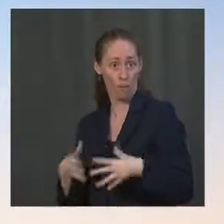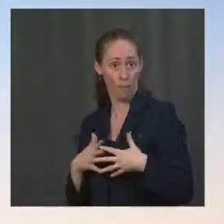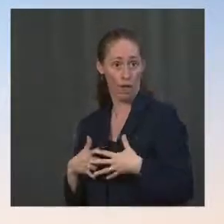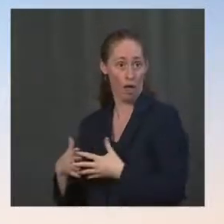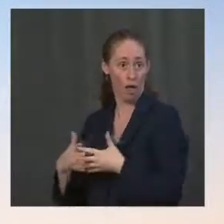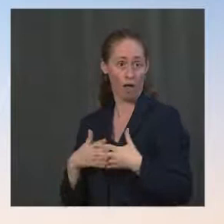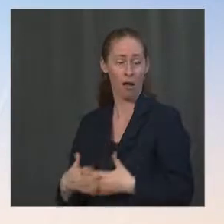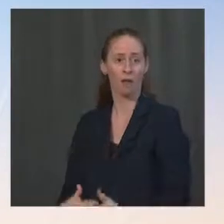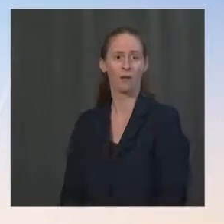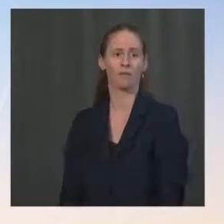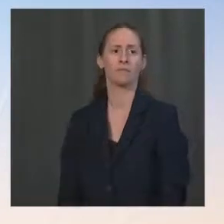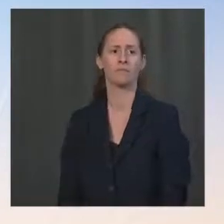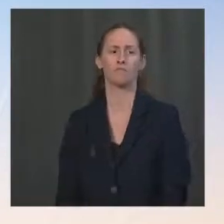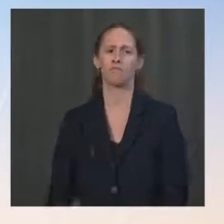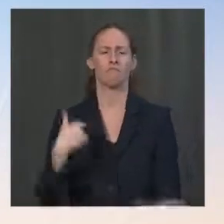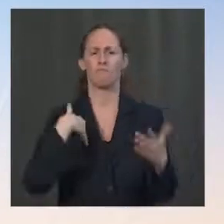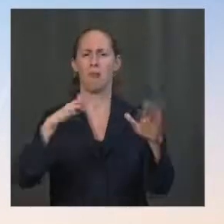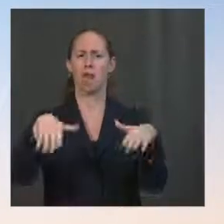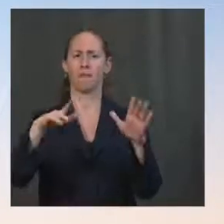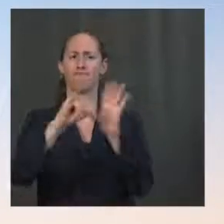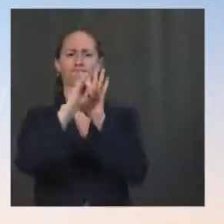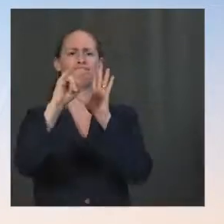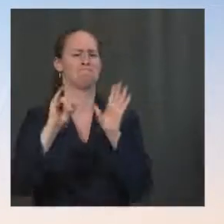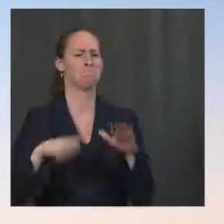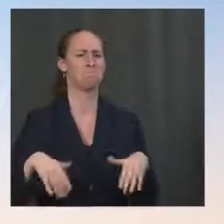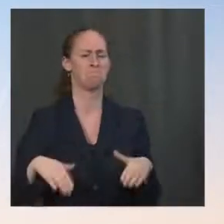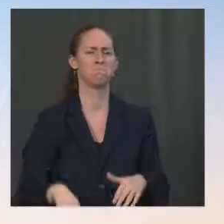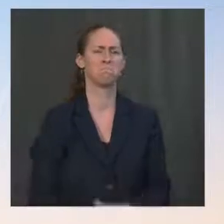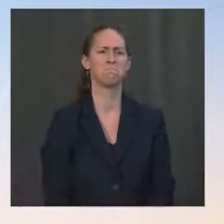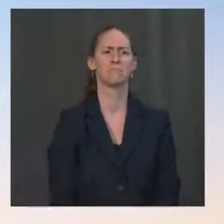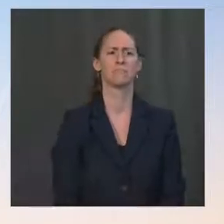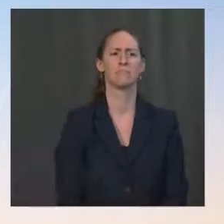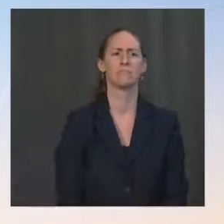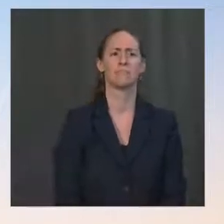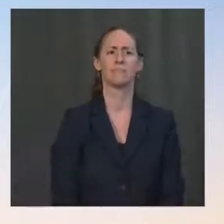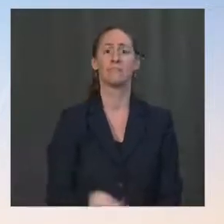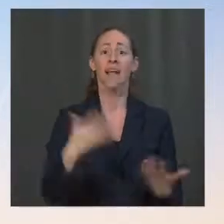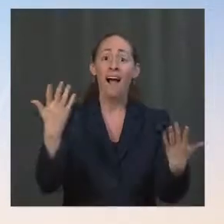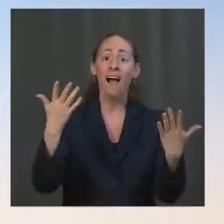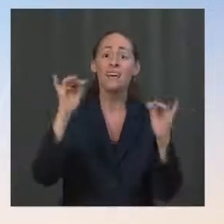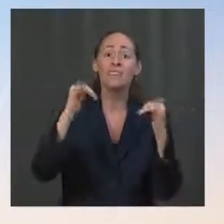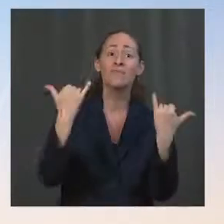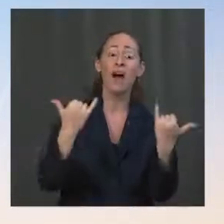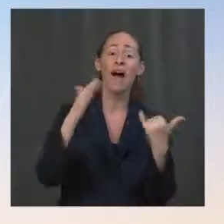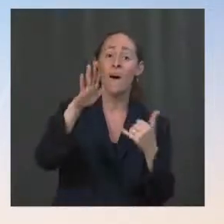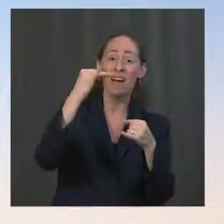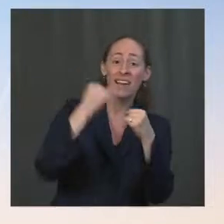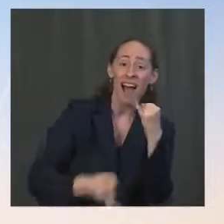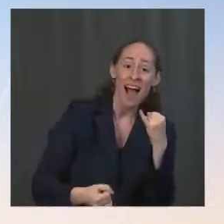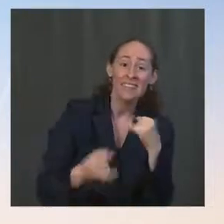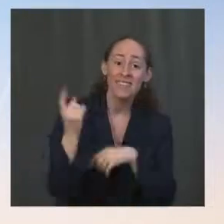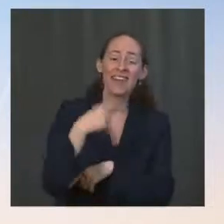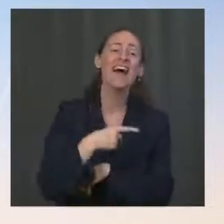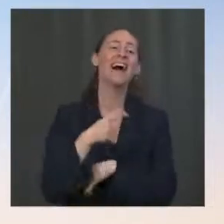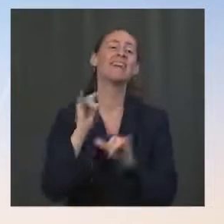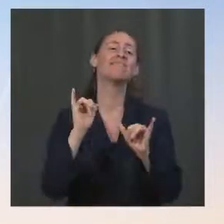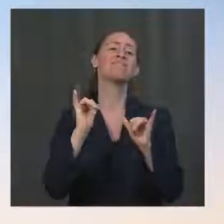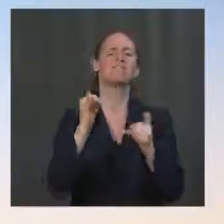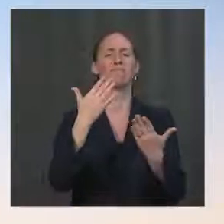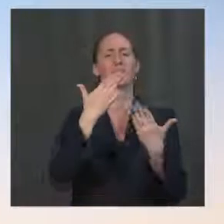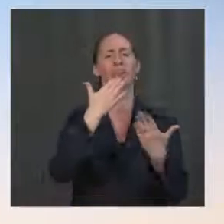this time. Go ahead. To ensure. Is today your last day? Yes, it is. Well, thank you for your services in the media.